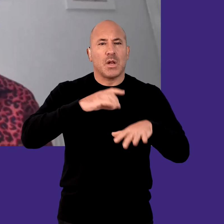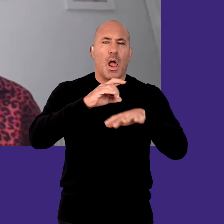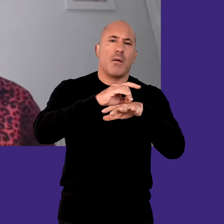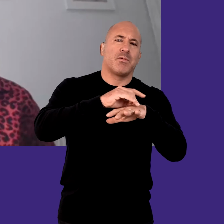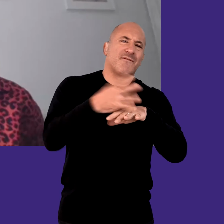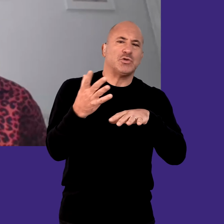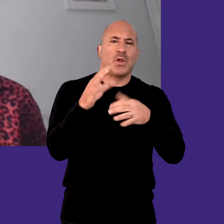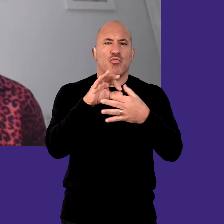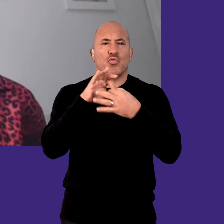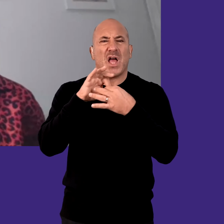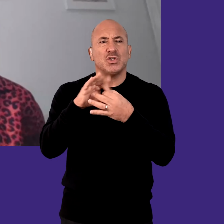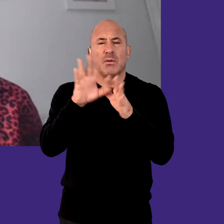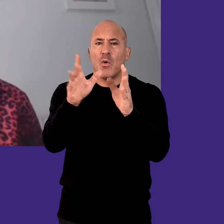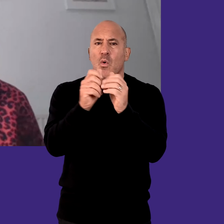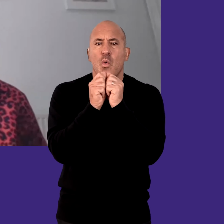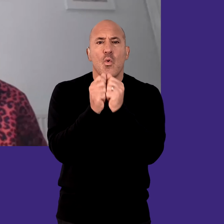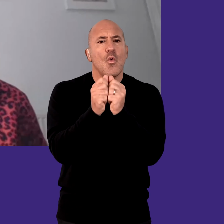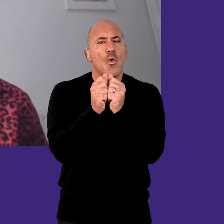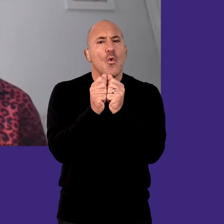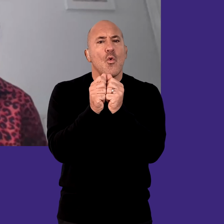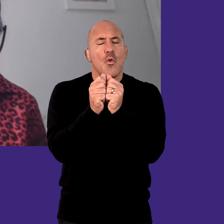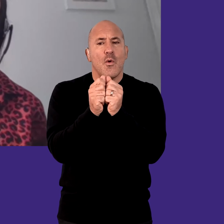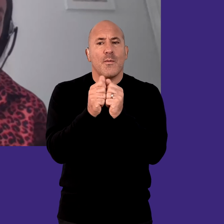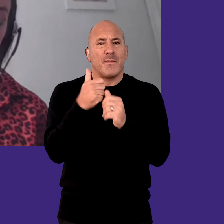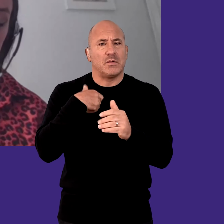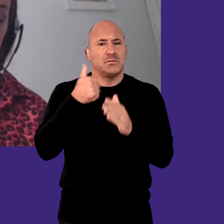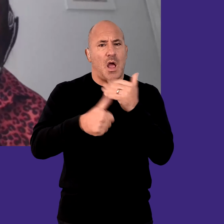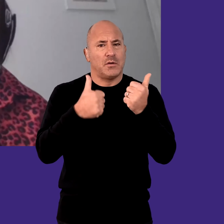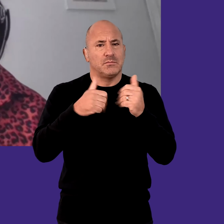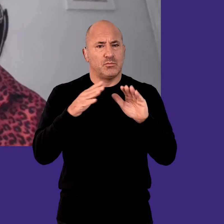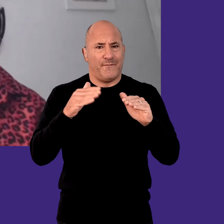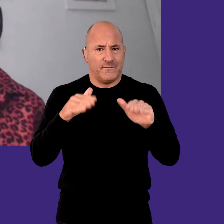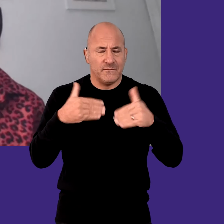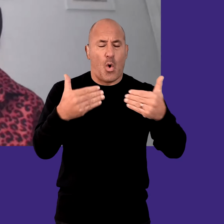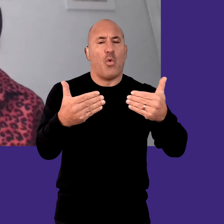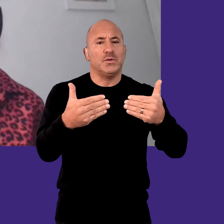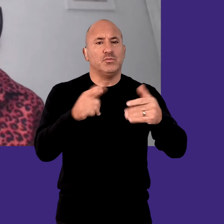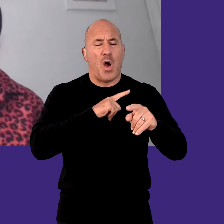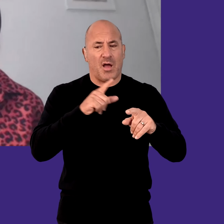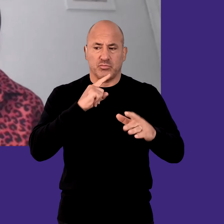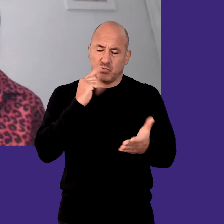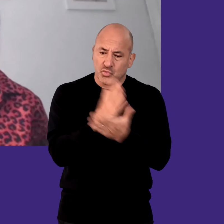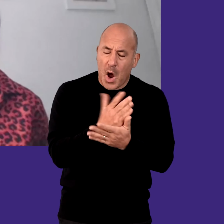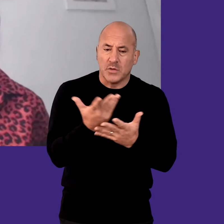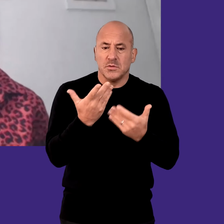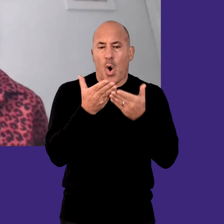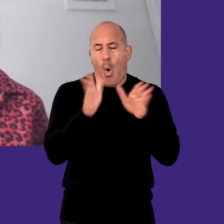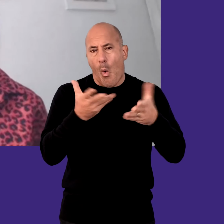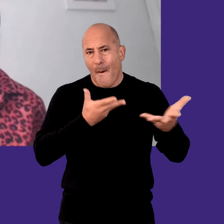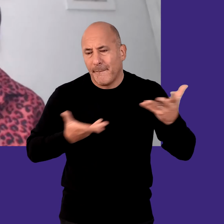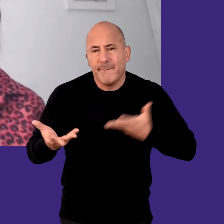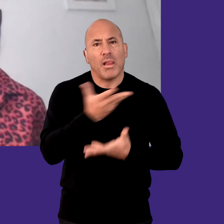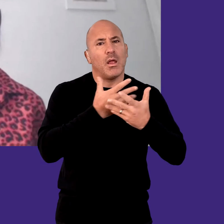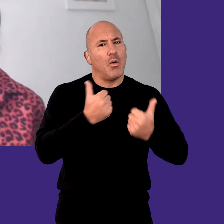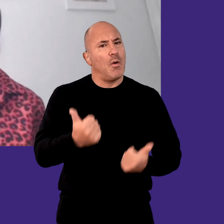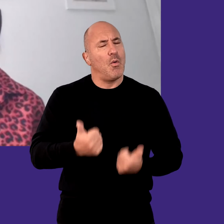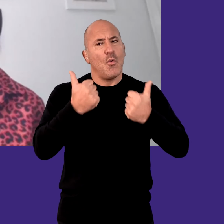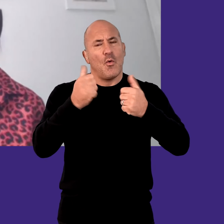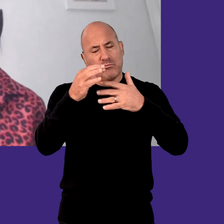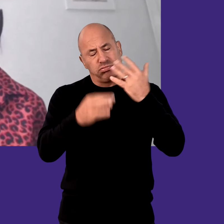professional relationships was really valuable, and that stood us in really good stead, I think, going forward, having that trust, having